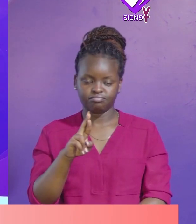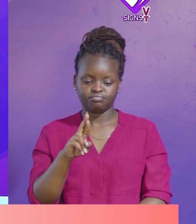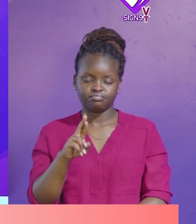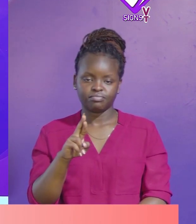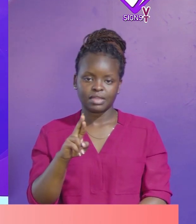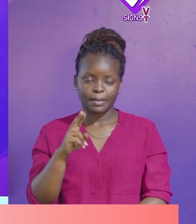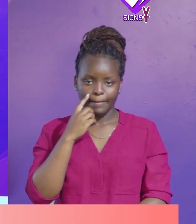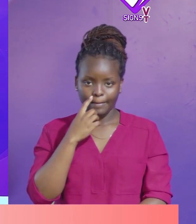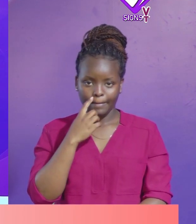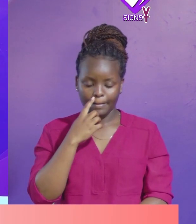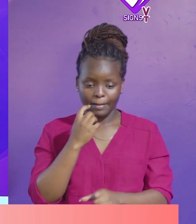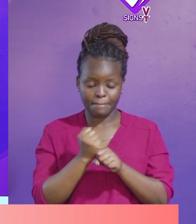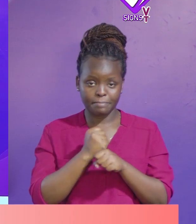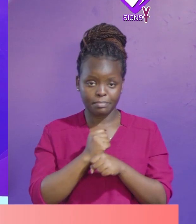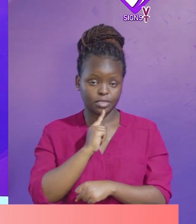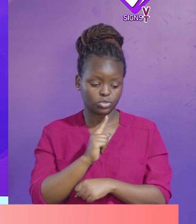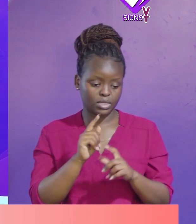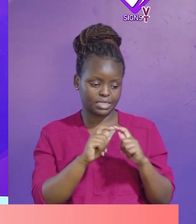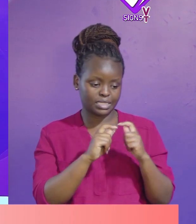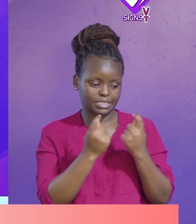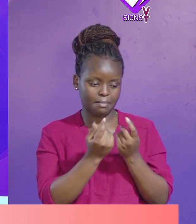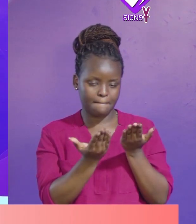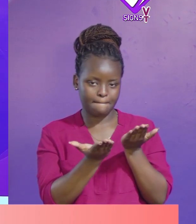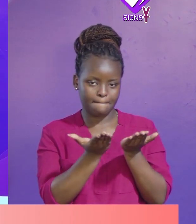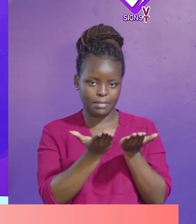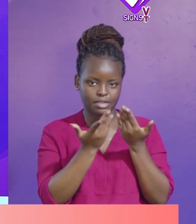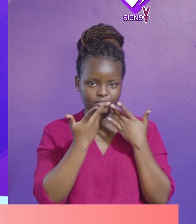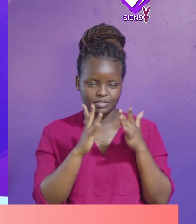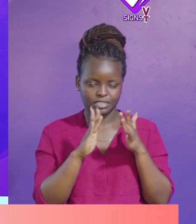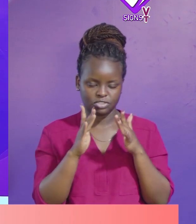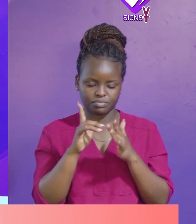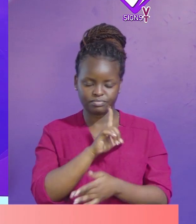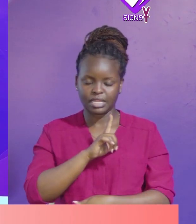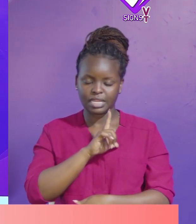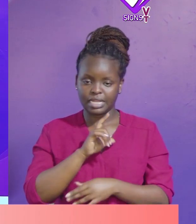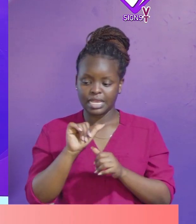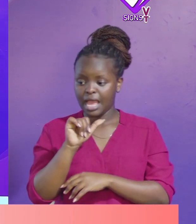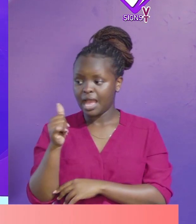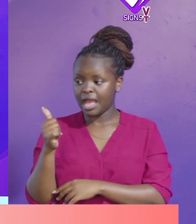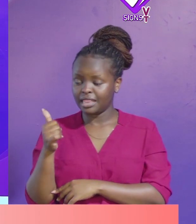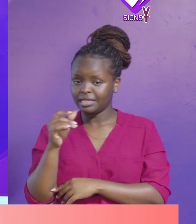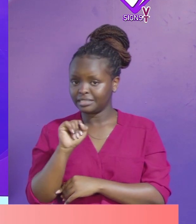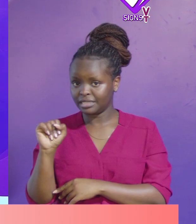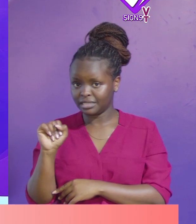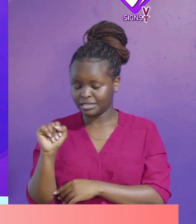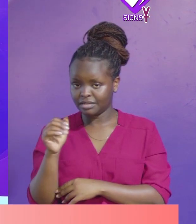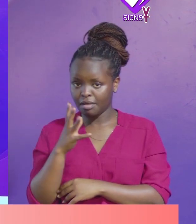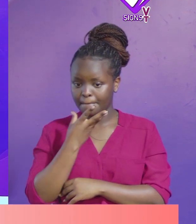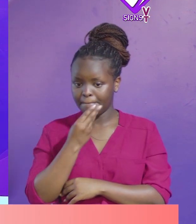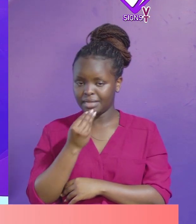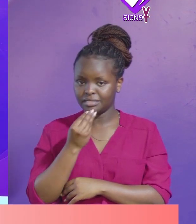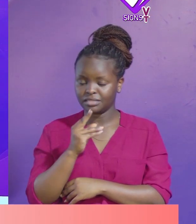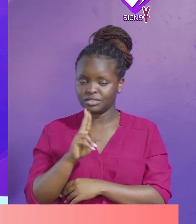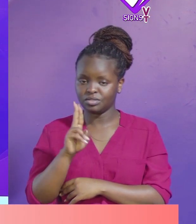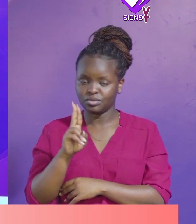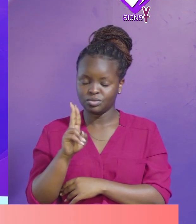Jorgensen to make sure that the team was balanced. Luckily, also on the other side, or unlucky to Manchester United, Casemiro was